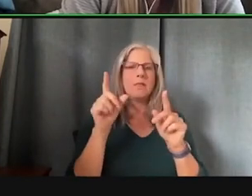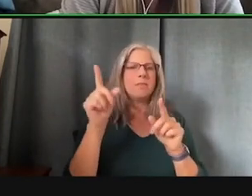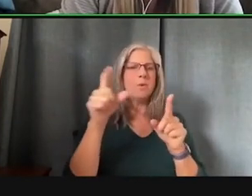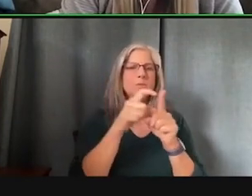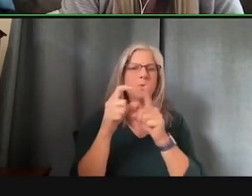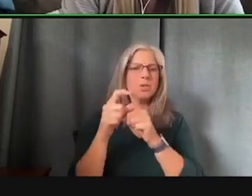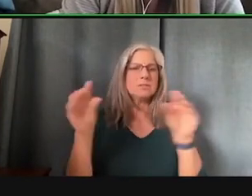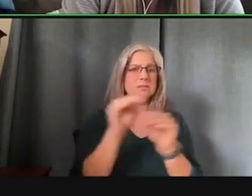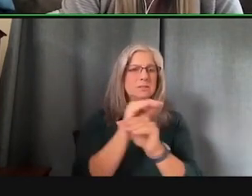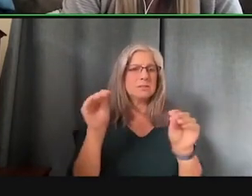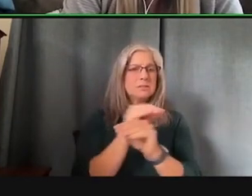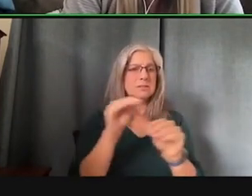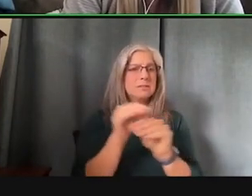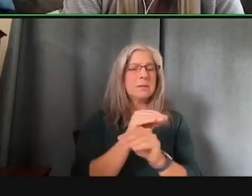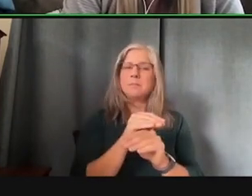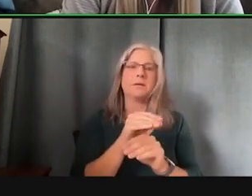thing.